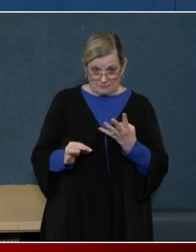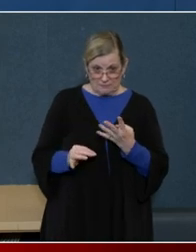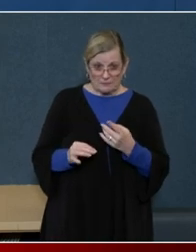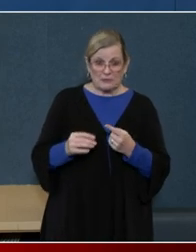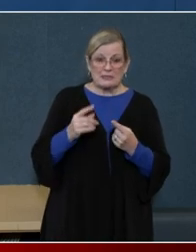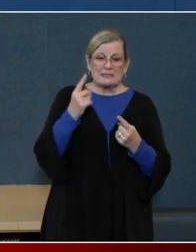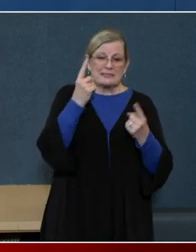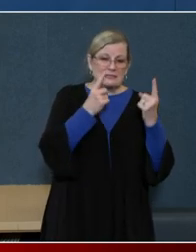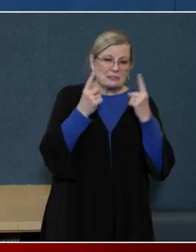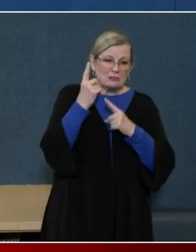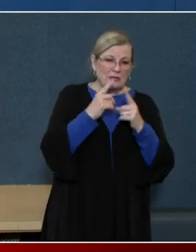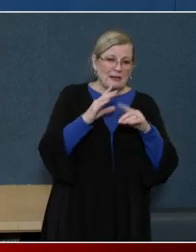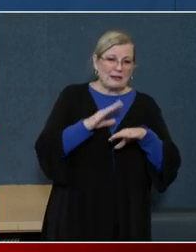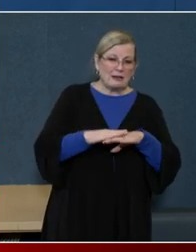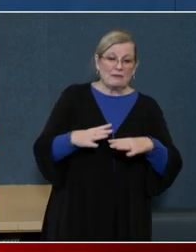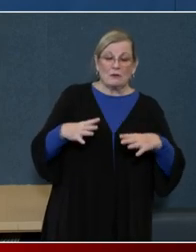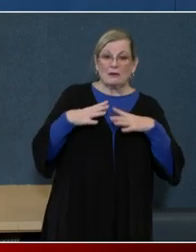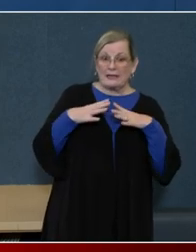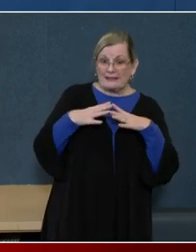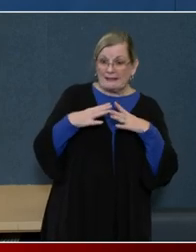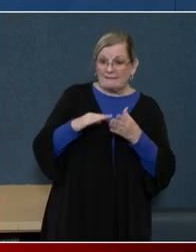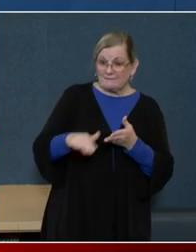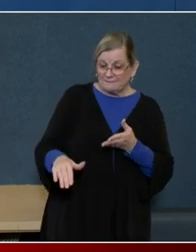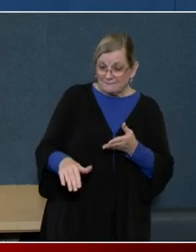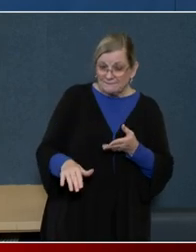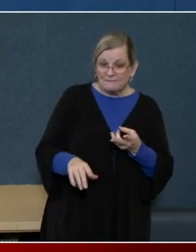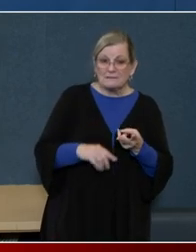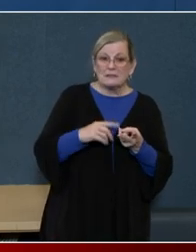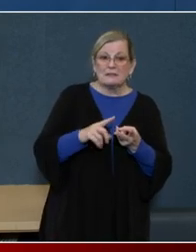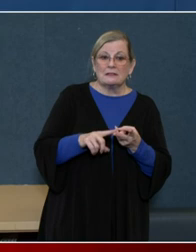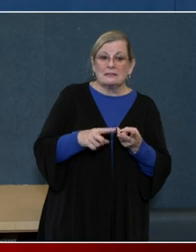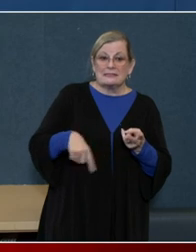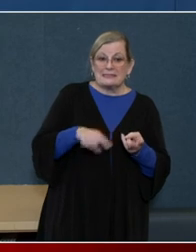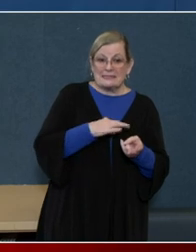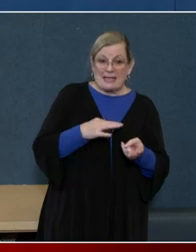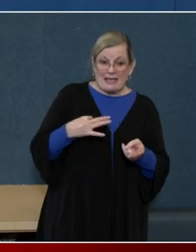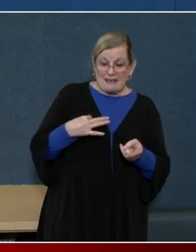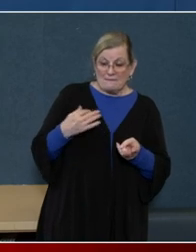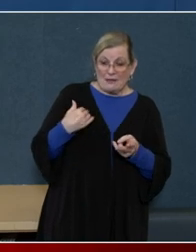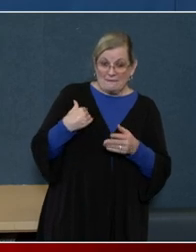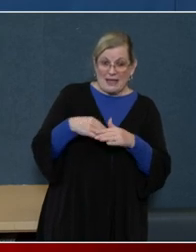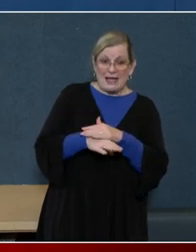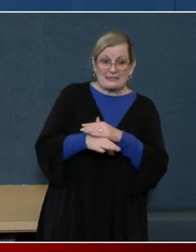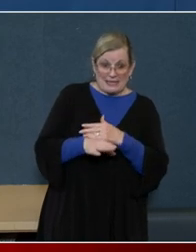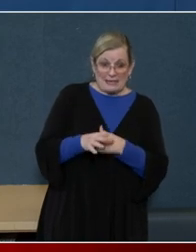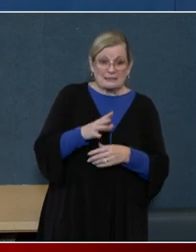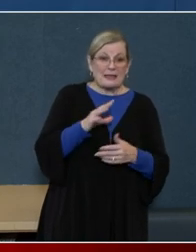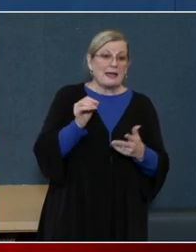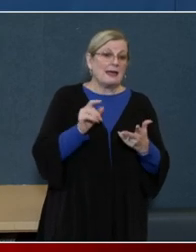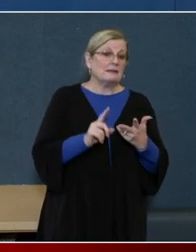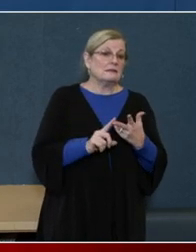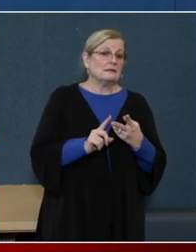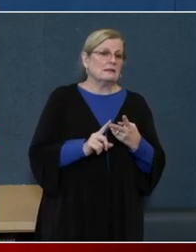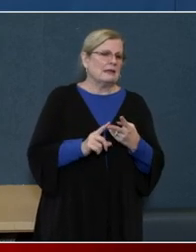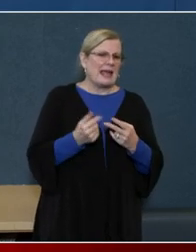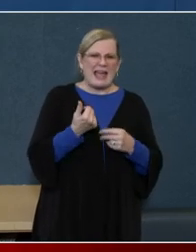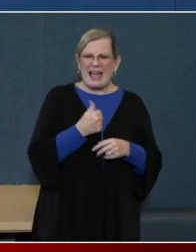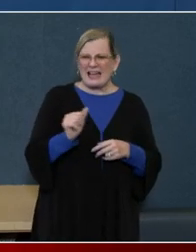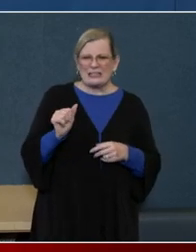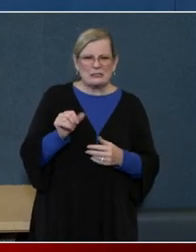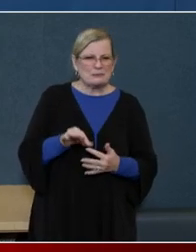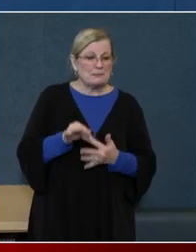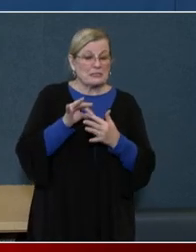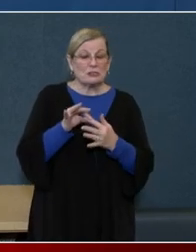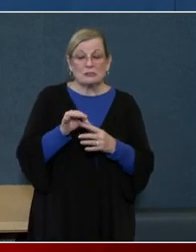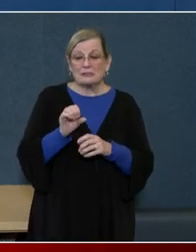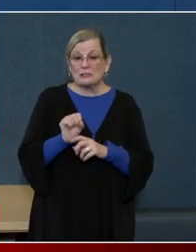leave provisions that staff have access to, and also considers other special situations